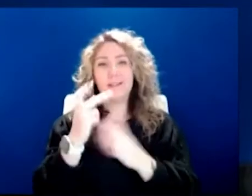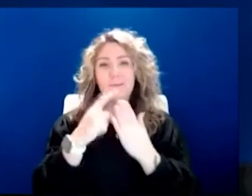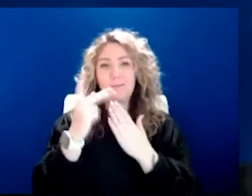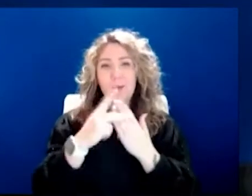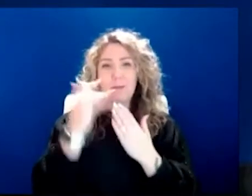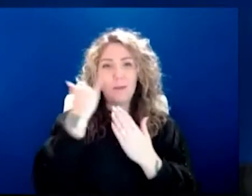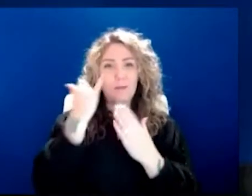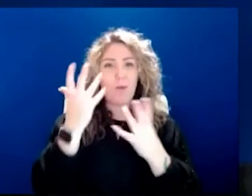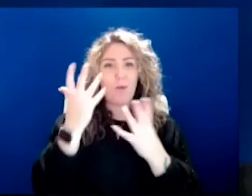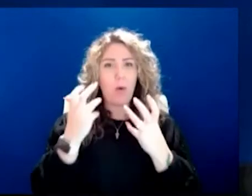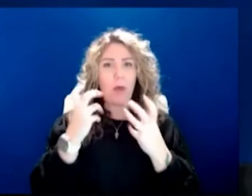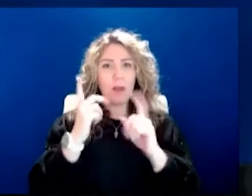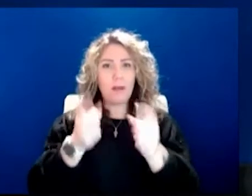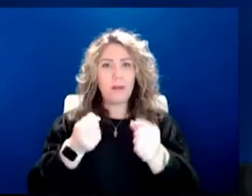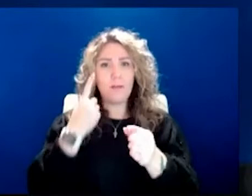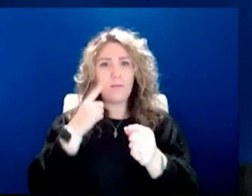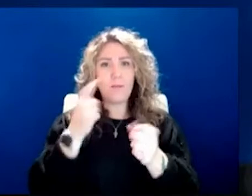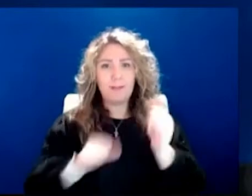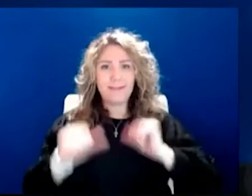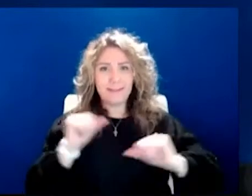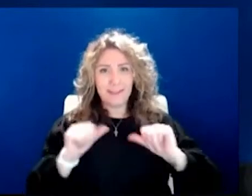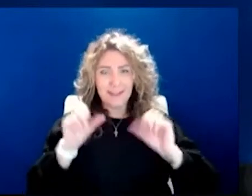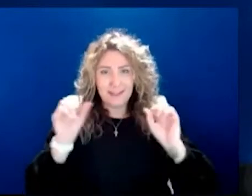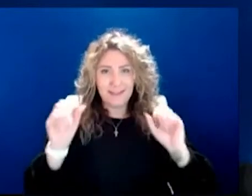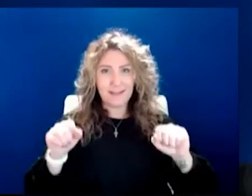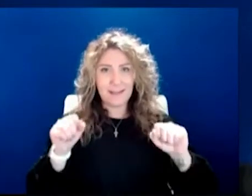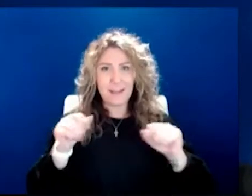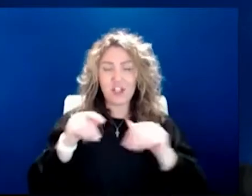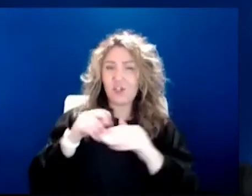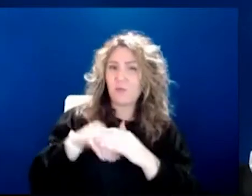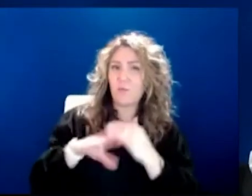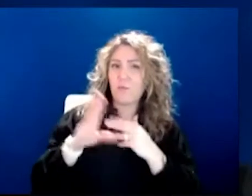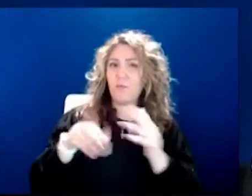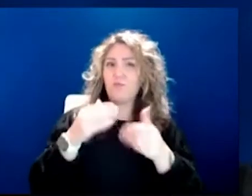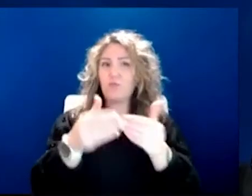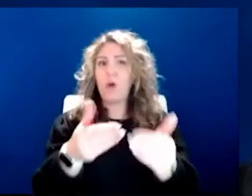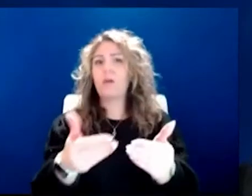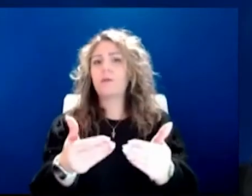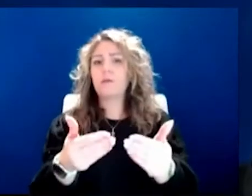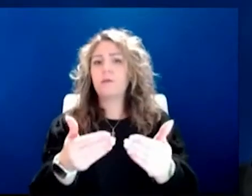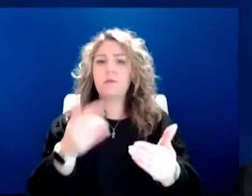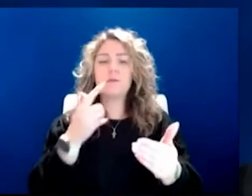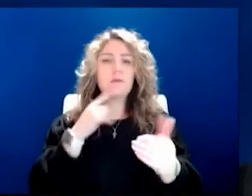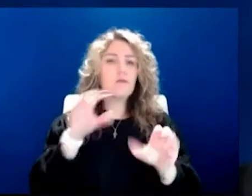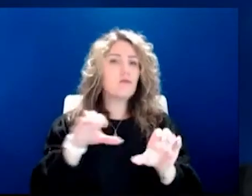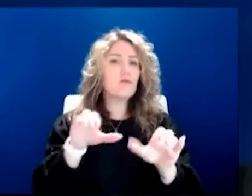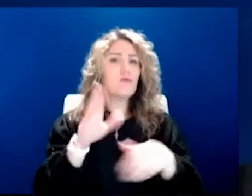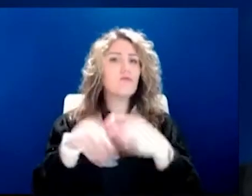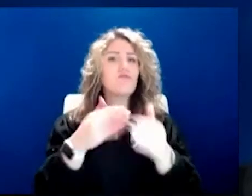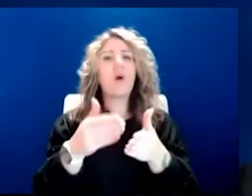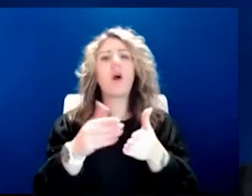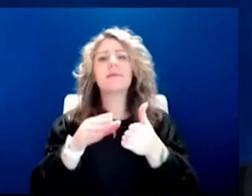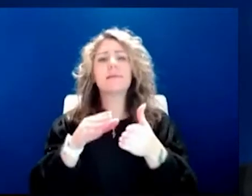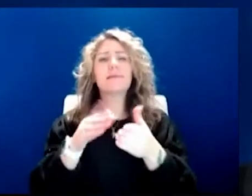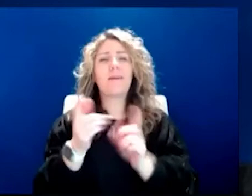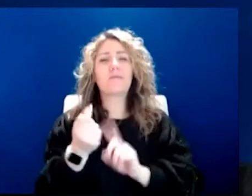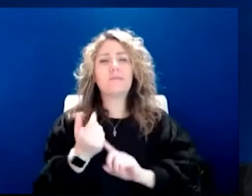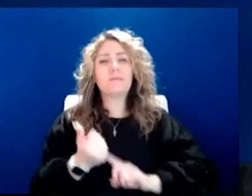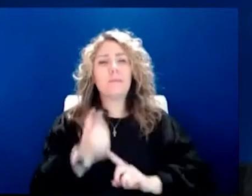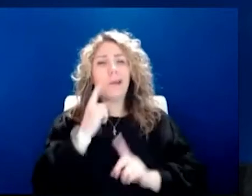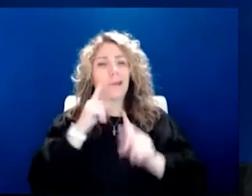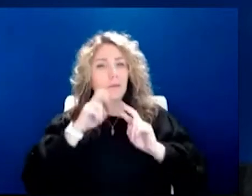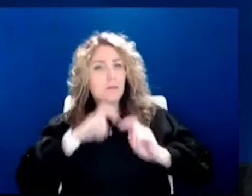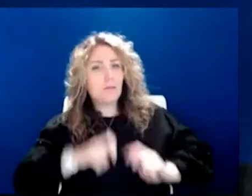body to science, you can. You would just have to go through a process. They do kind of do a process of elimination and look for certain things, to certain